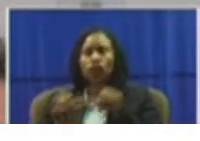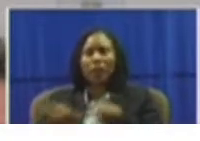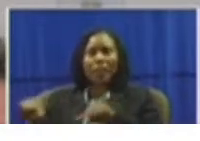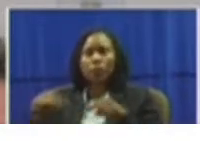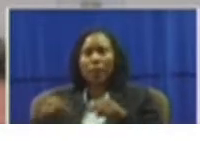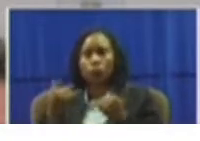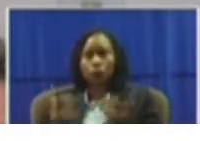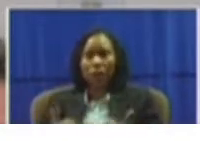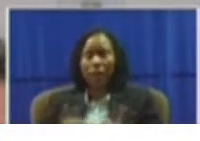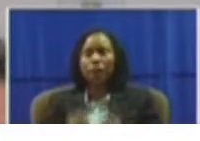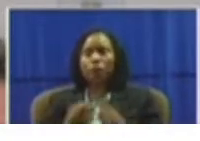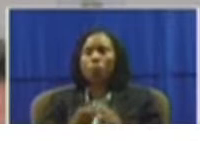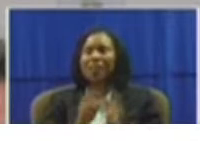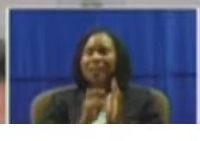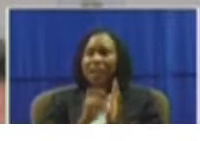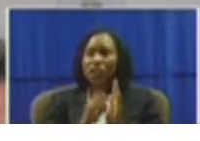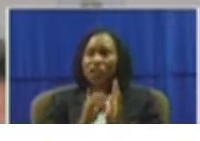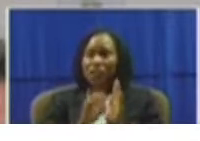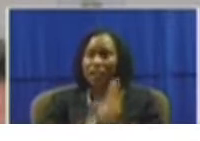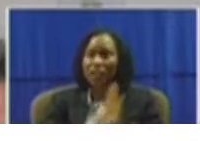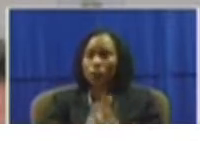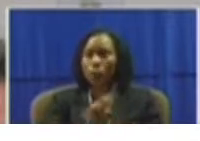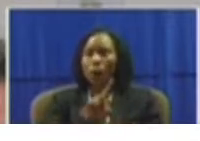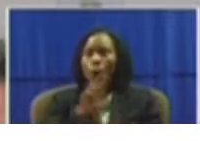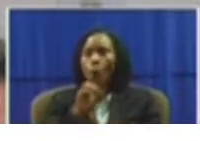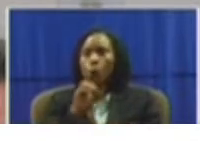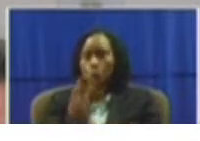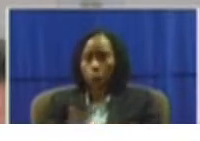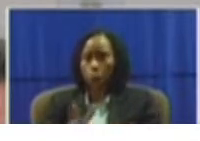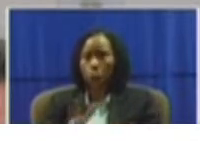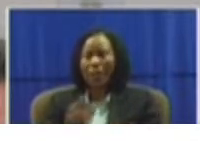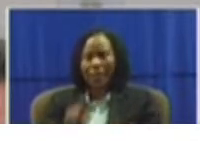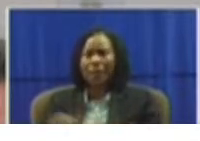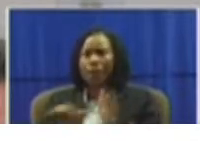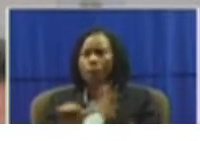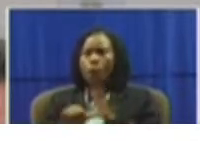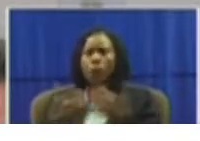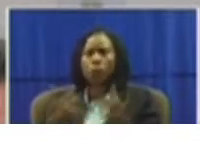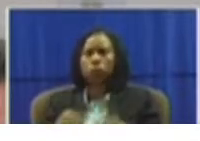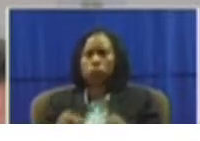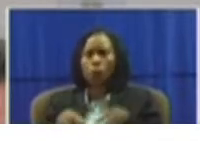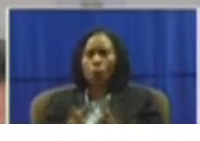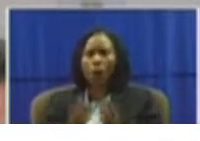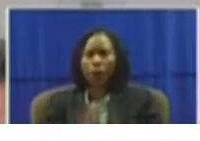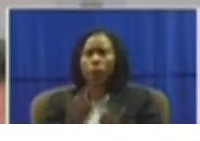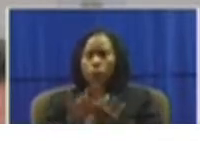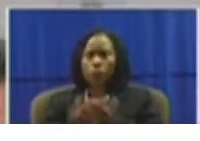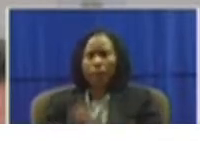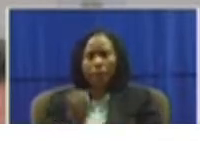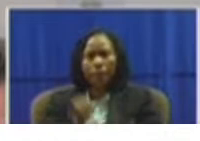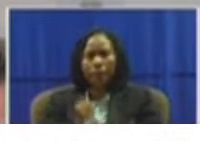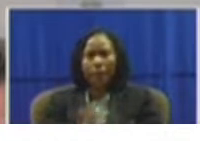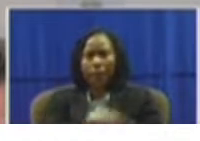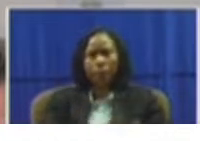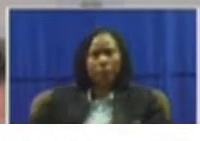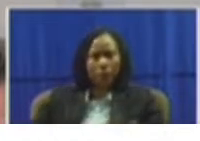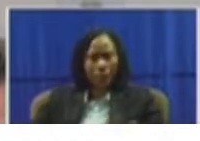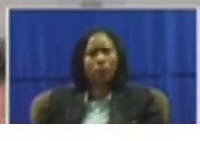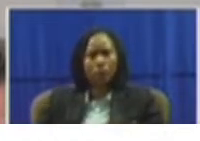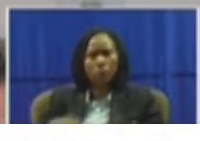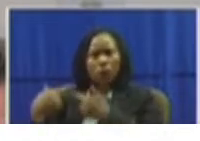Section 102. It's obviously a very important mechanism for holding the President accountable as found by the Constitutional